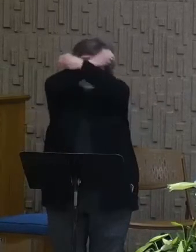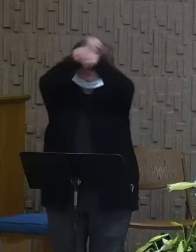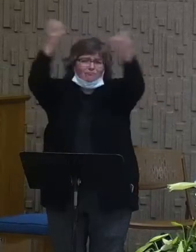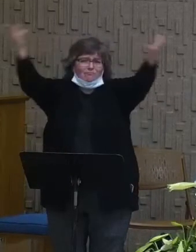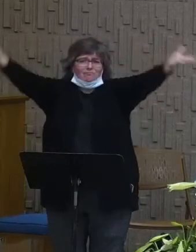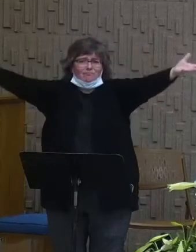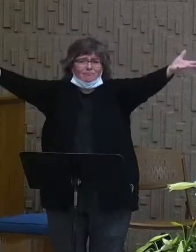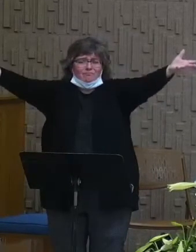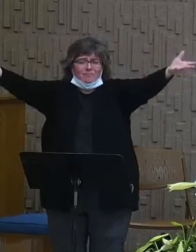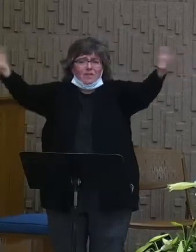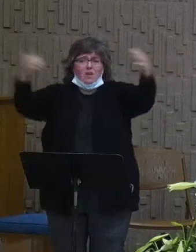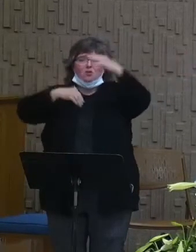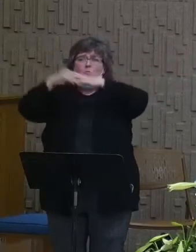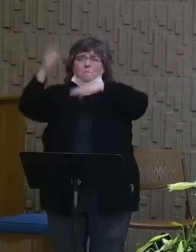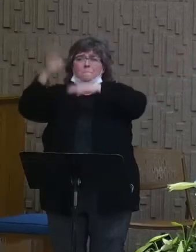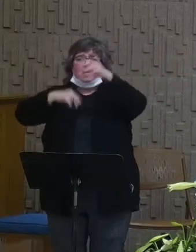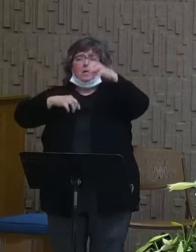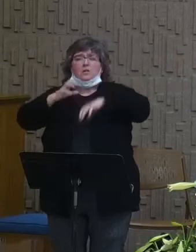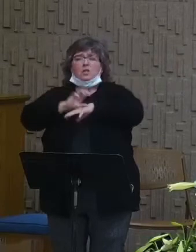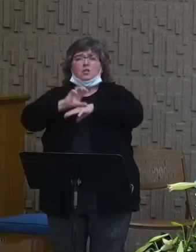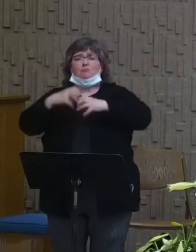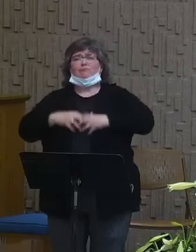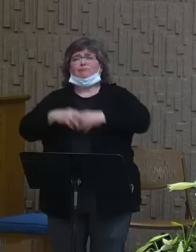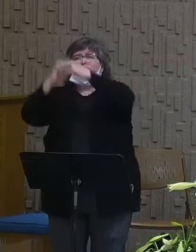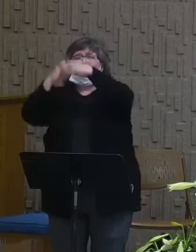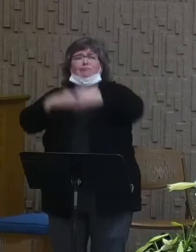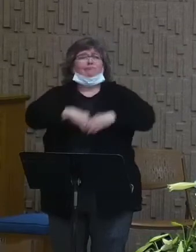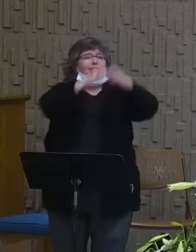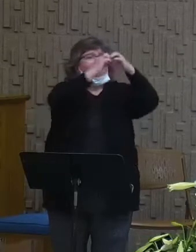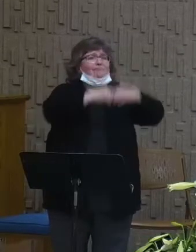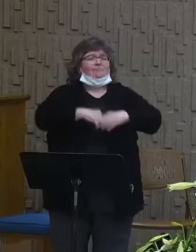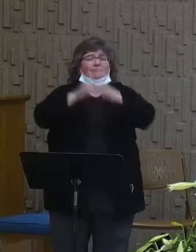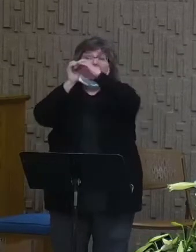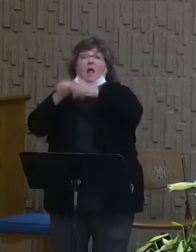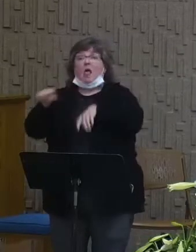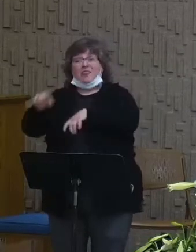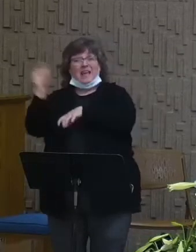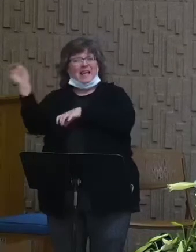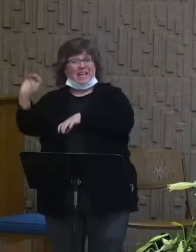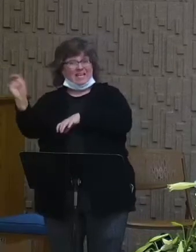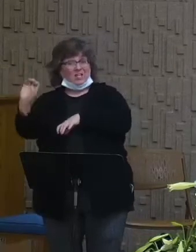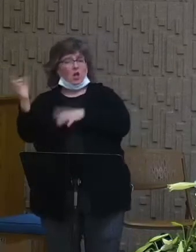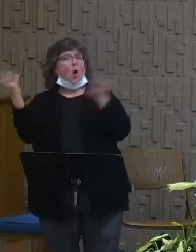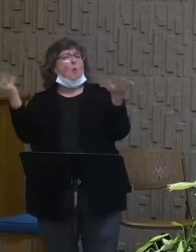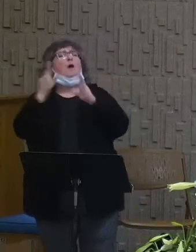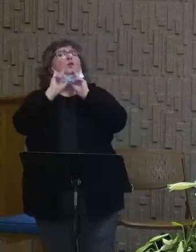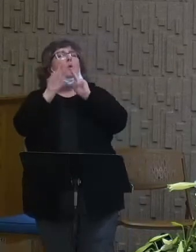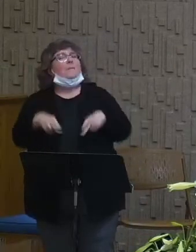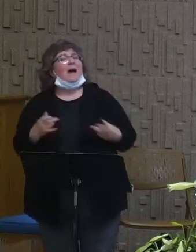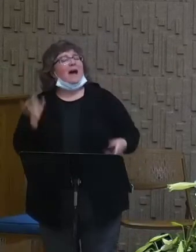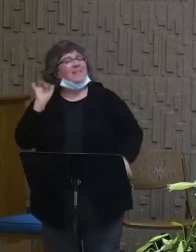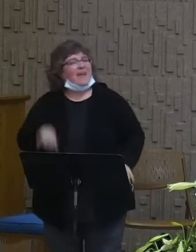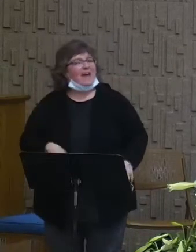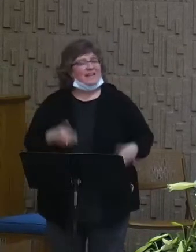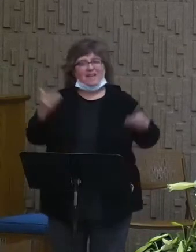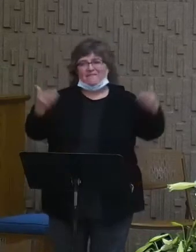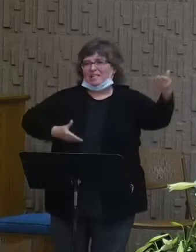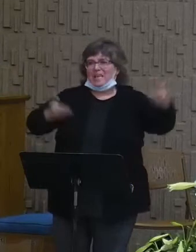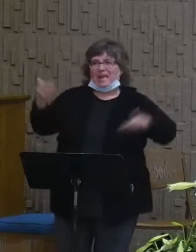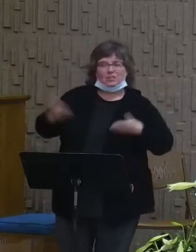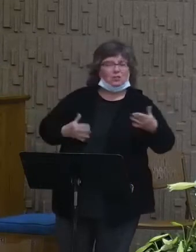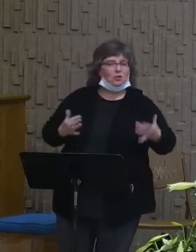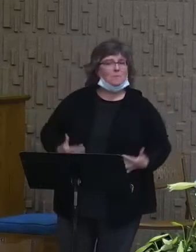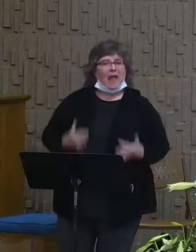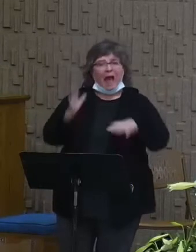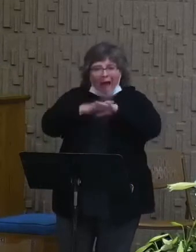good news, to build the church. Well, this Easter, what is really your response to this invitation to